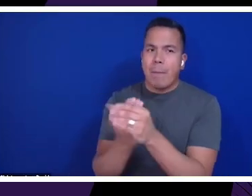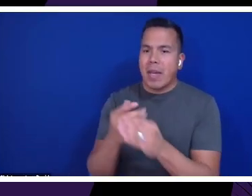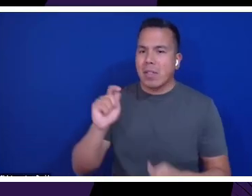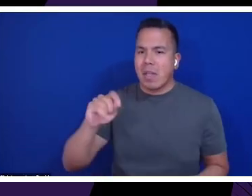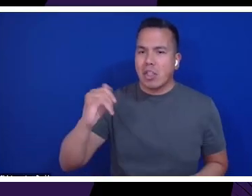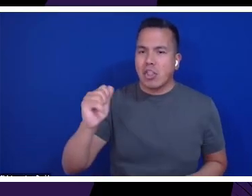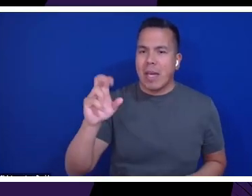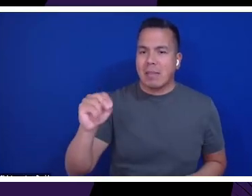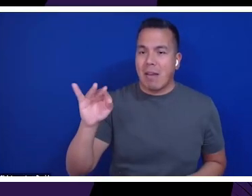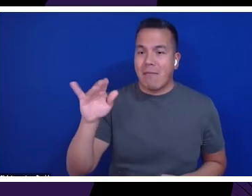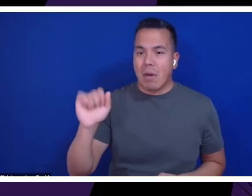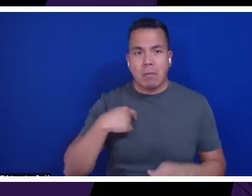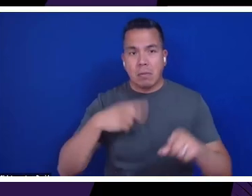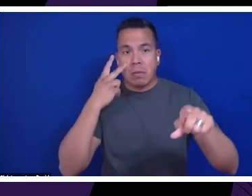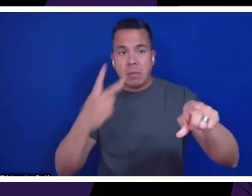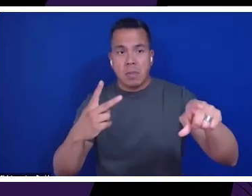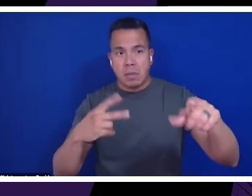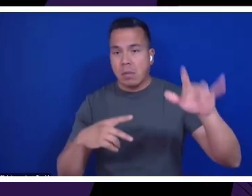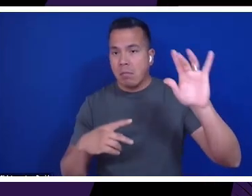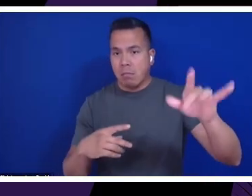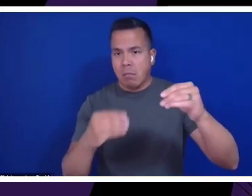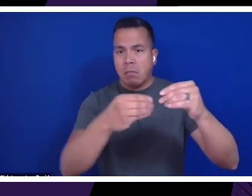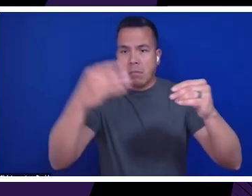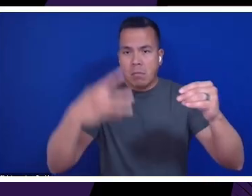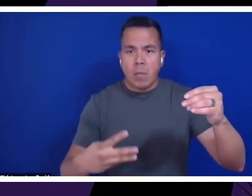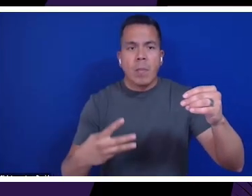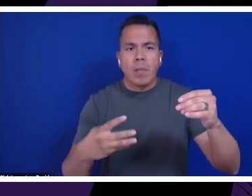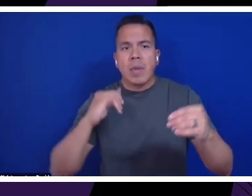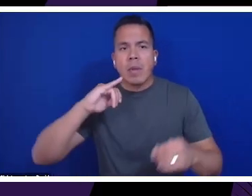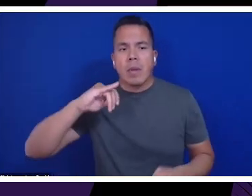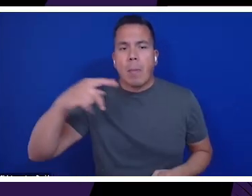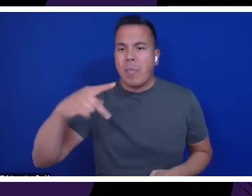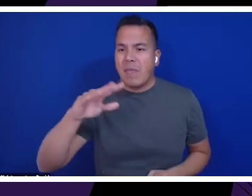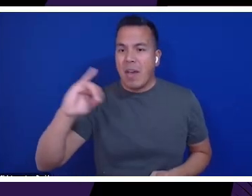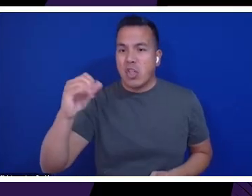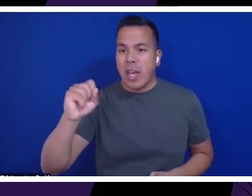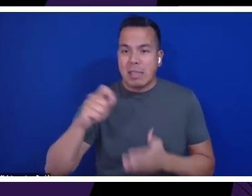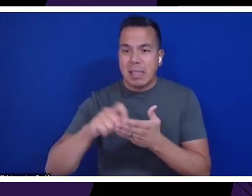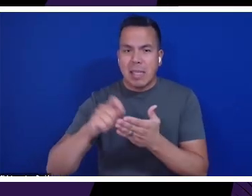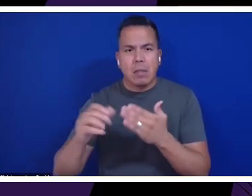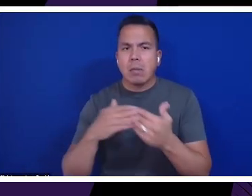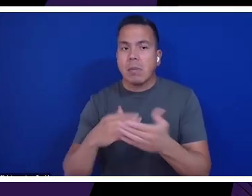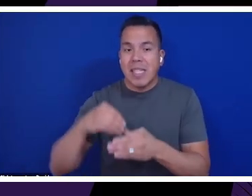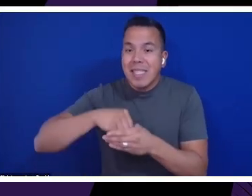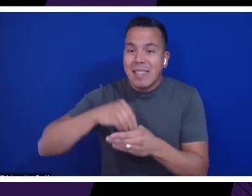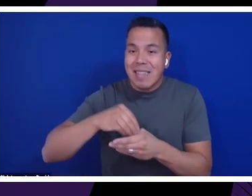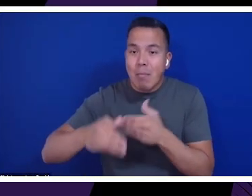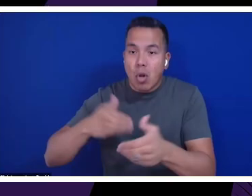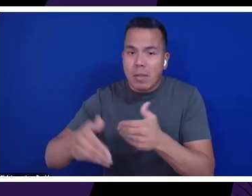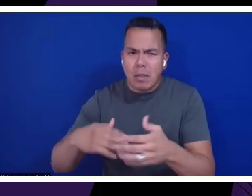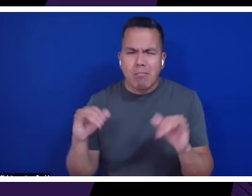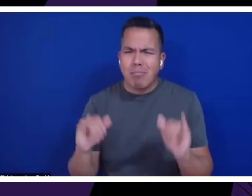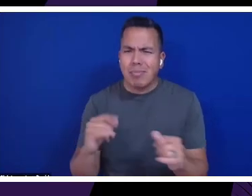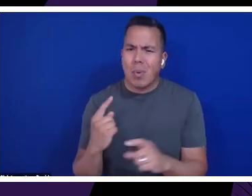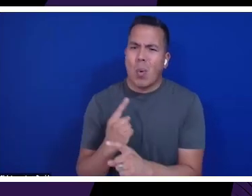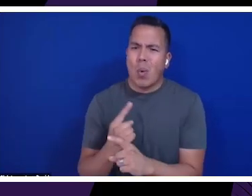file. And as you can see there in the file browser, a P5.js sketch, even if it's inside processing, is still just an ordinary JavaScript